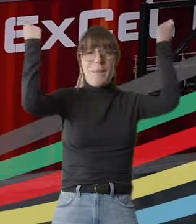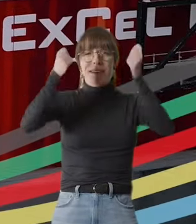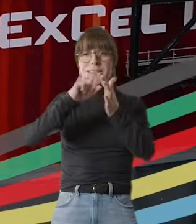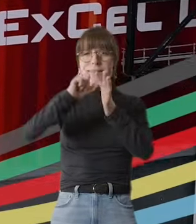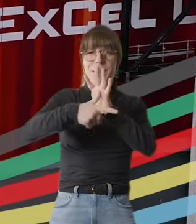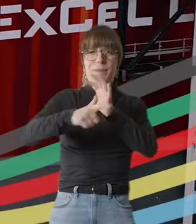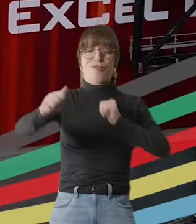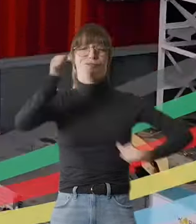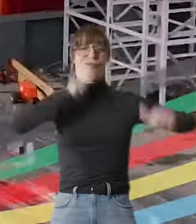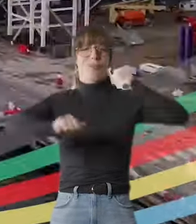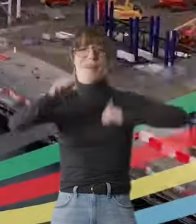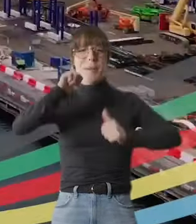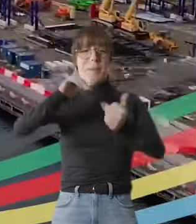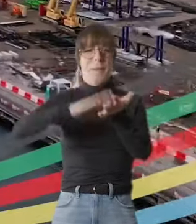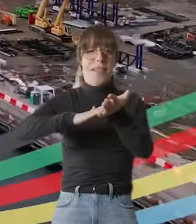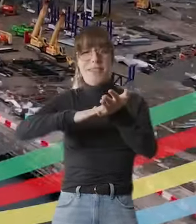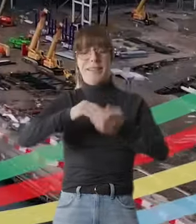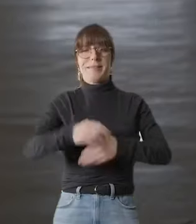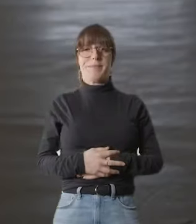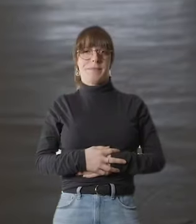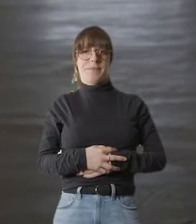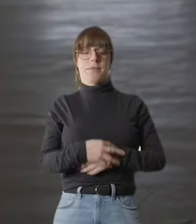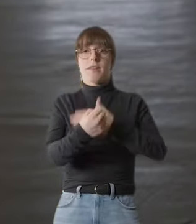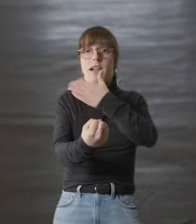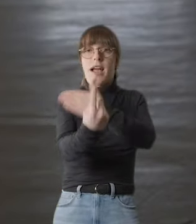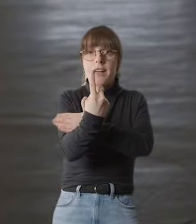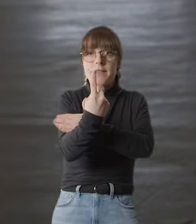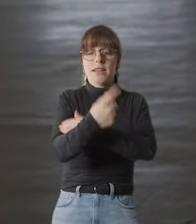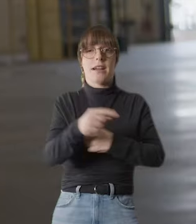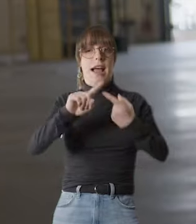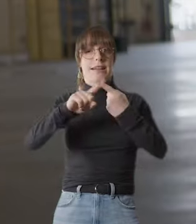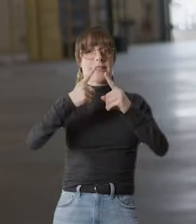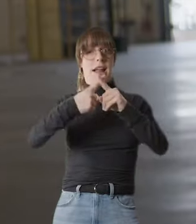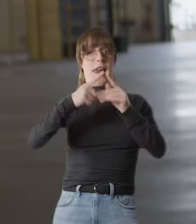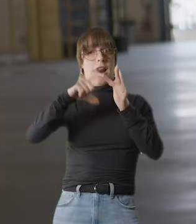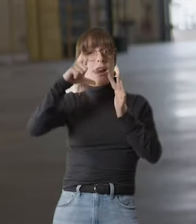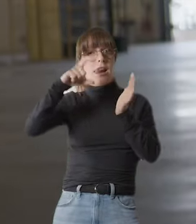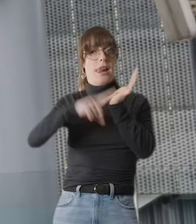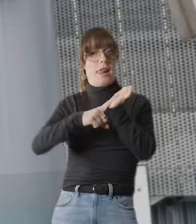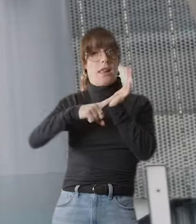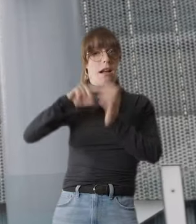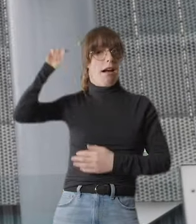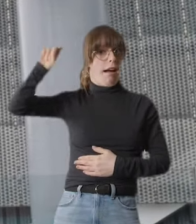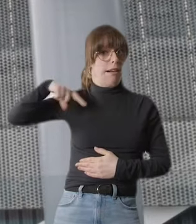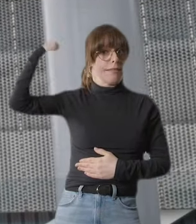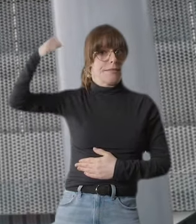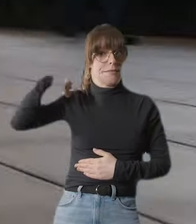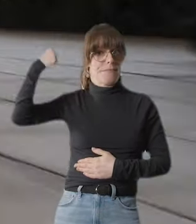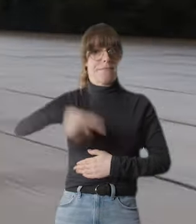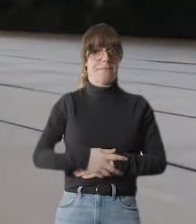Let's celebrate Disability Pride Month. Disability Expo will be coming to London XL to put the I back in disability.